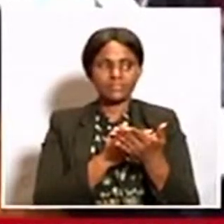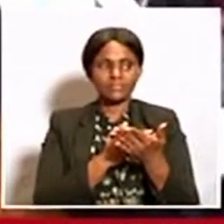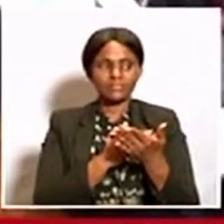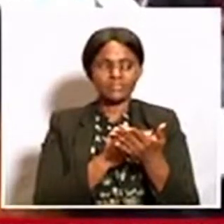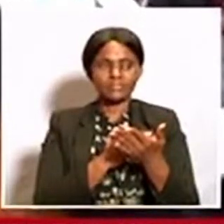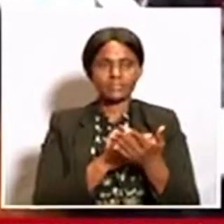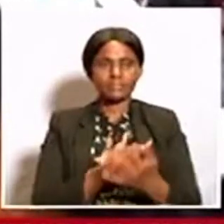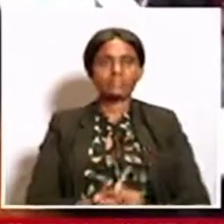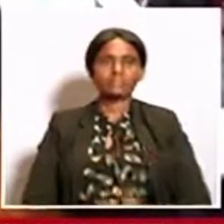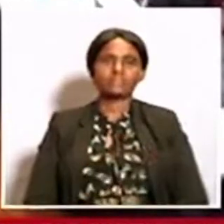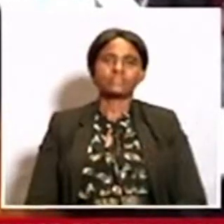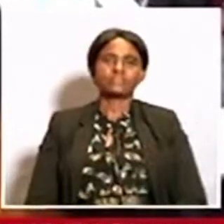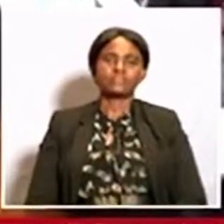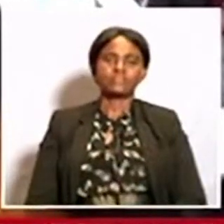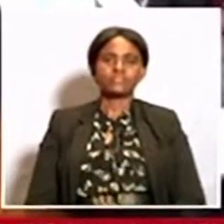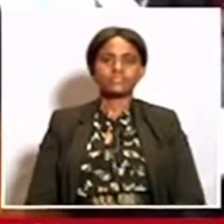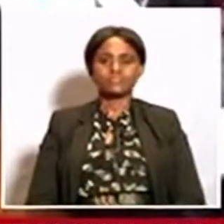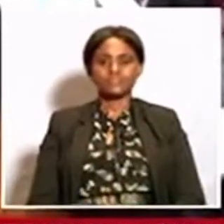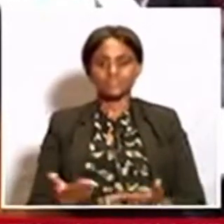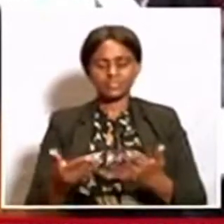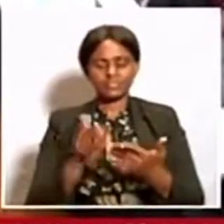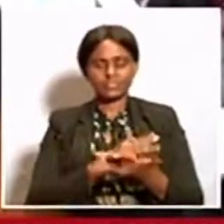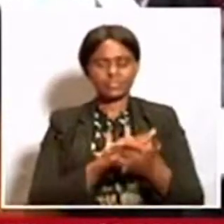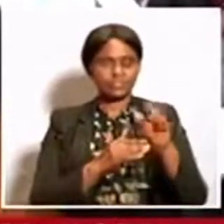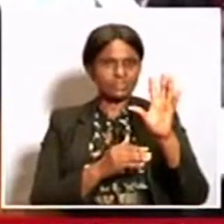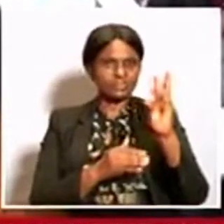what? Page 6.